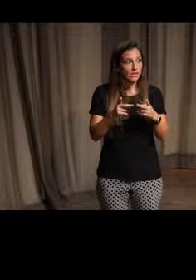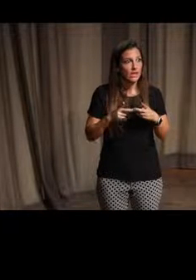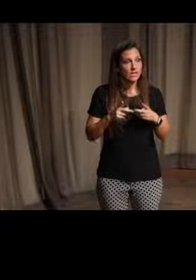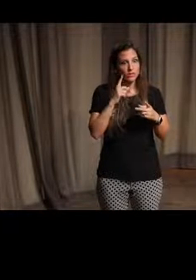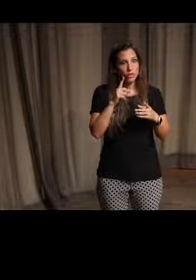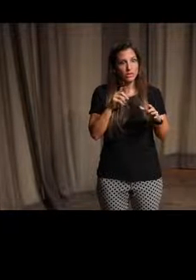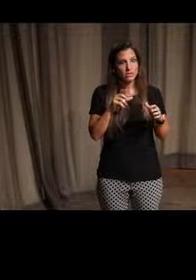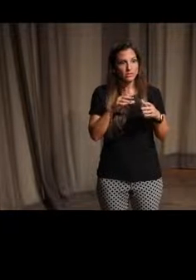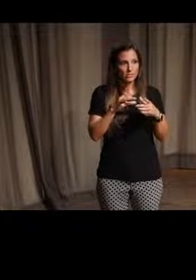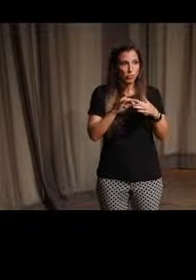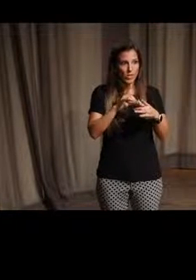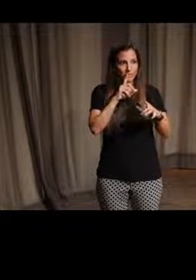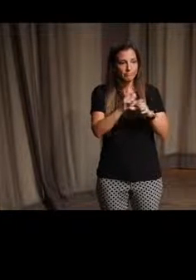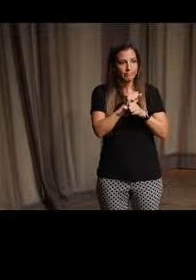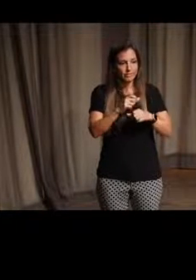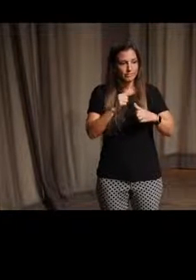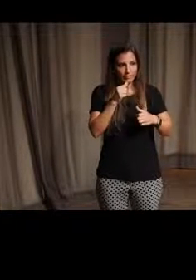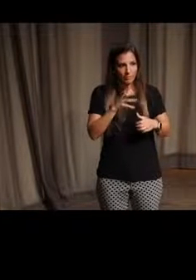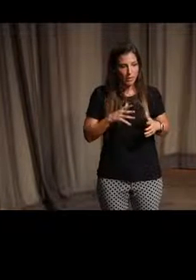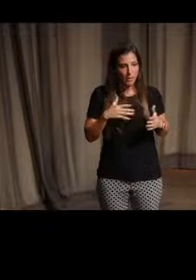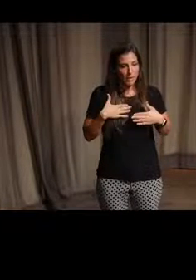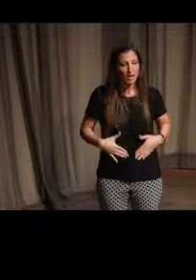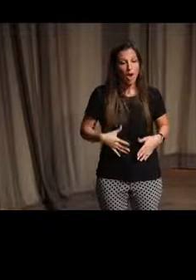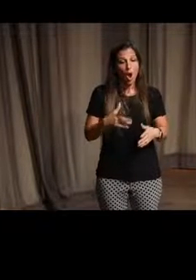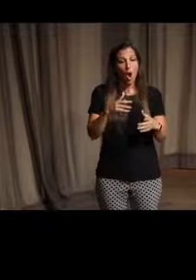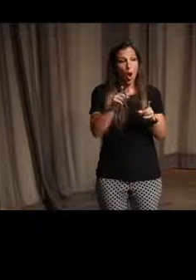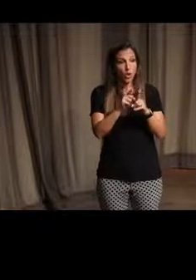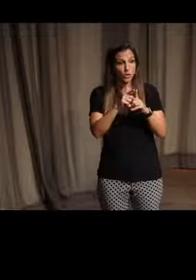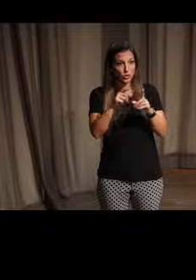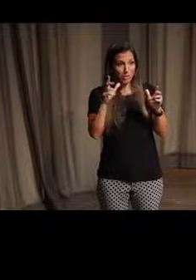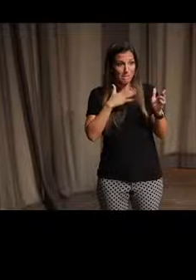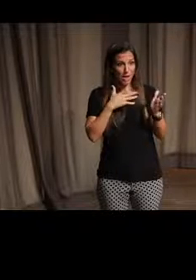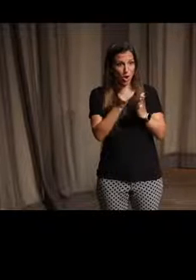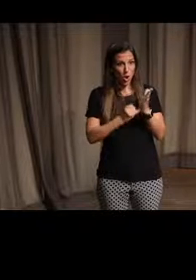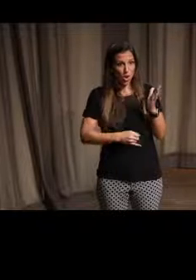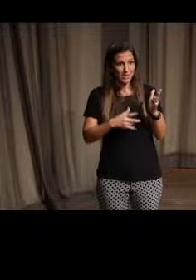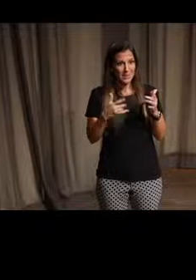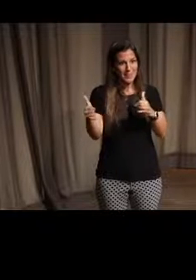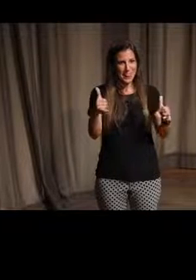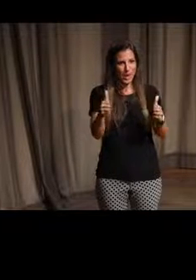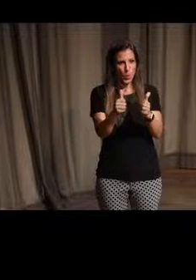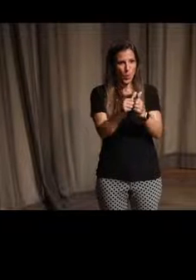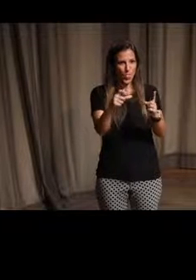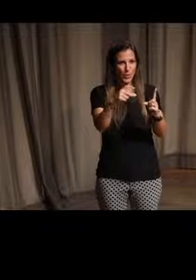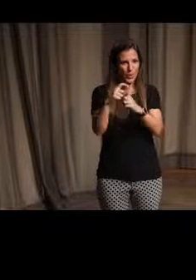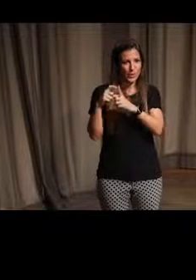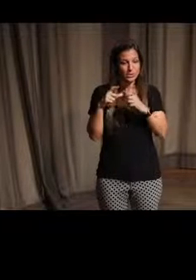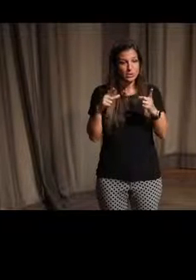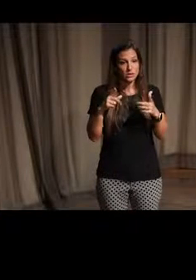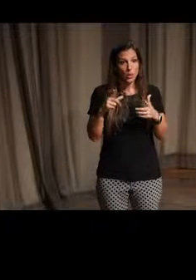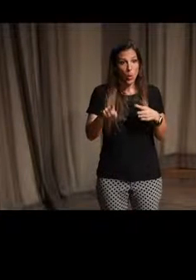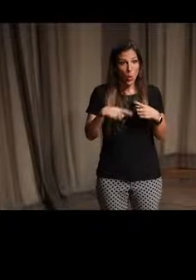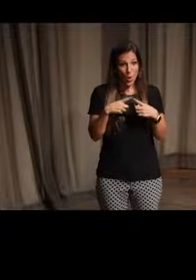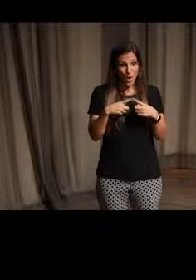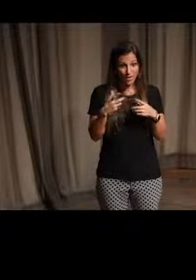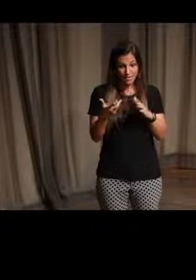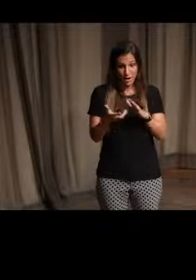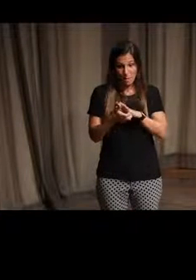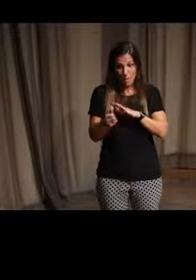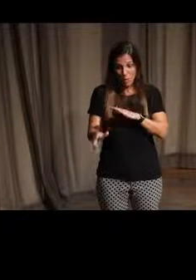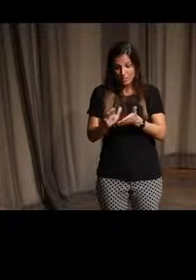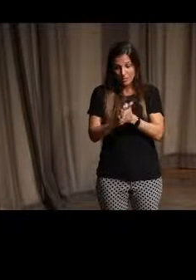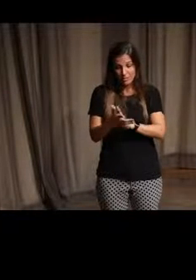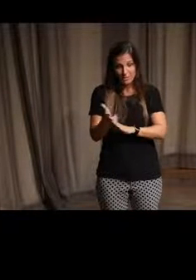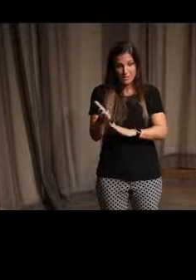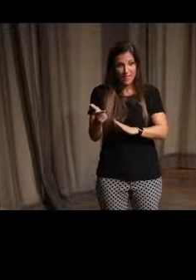this autonomous female body. Also, women in labor is a play on words. When you make abortion illegal, it